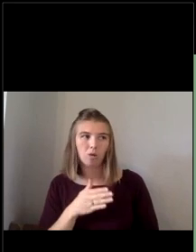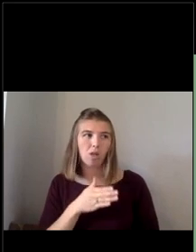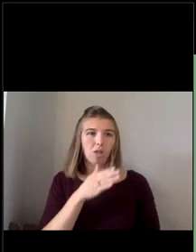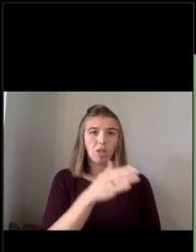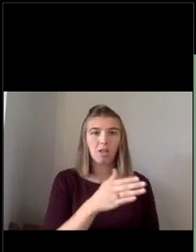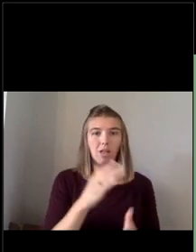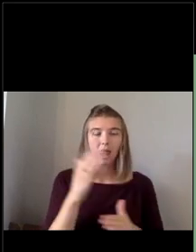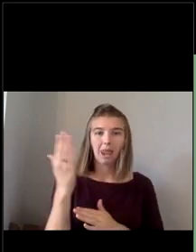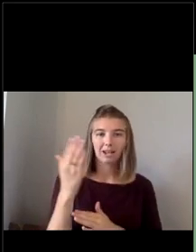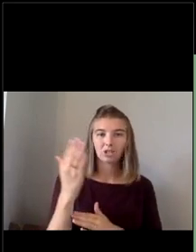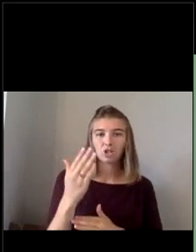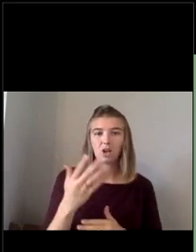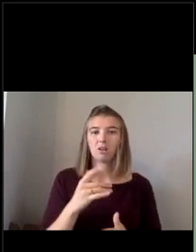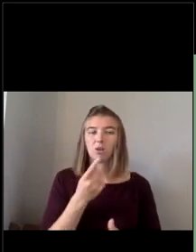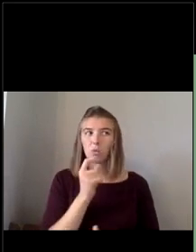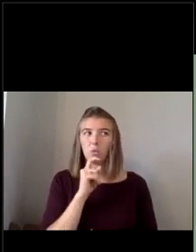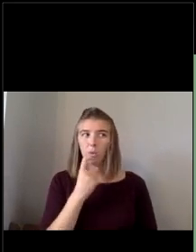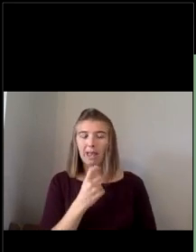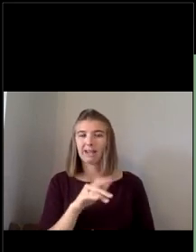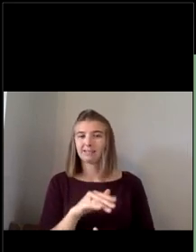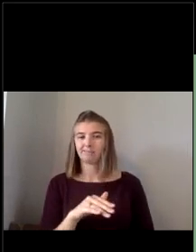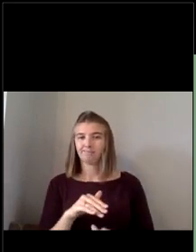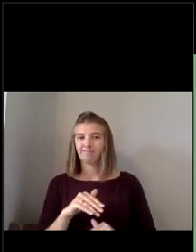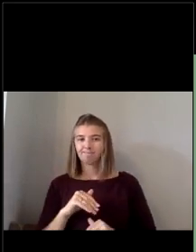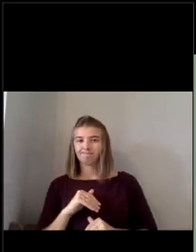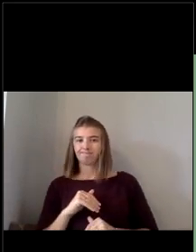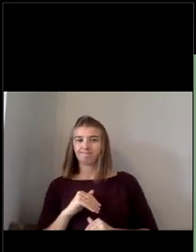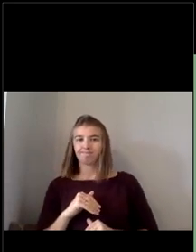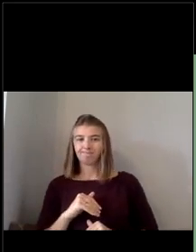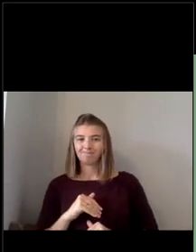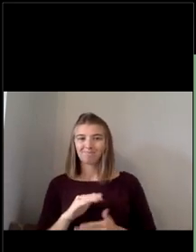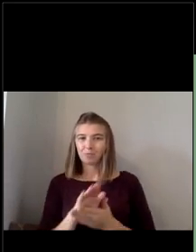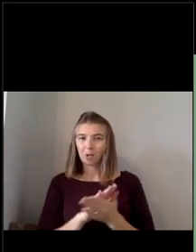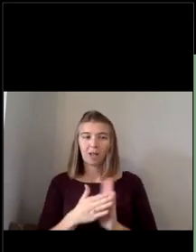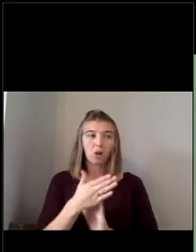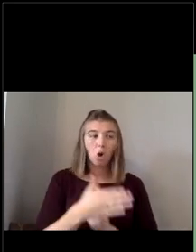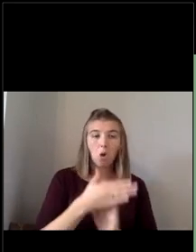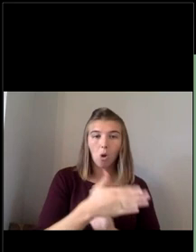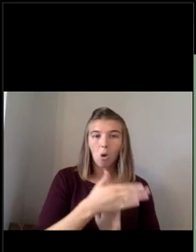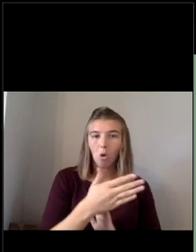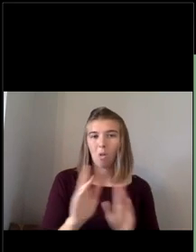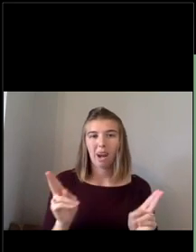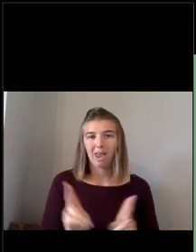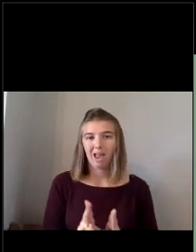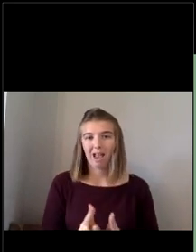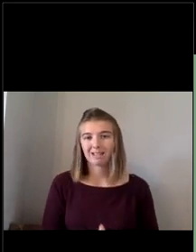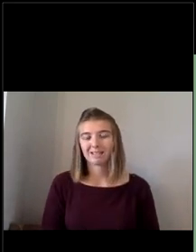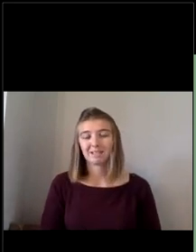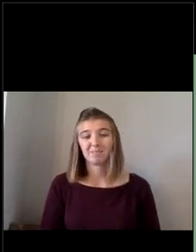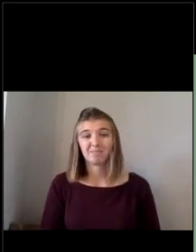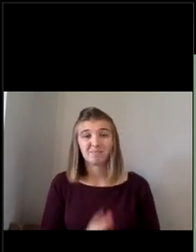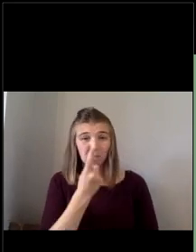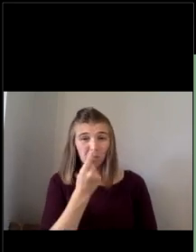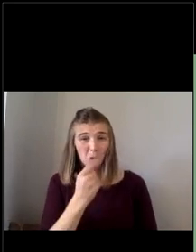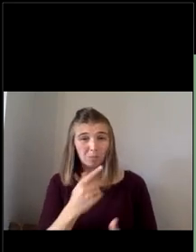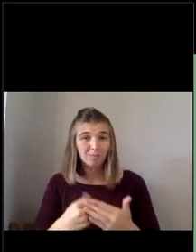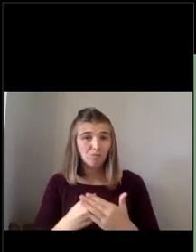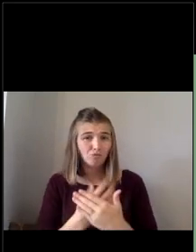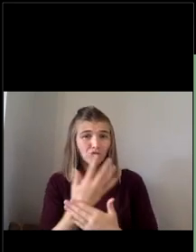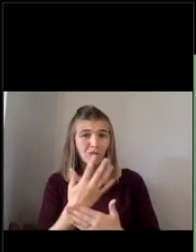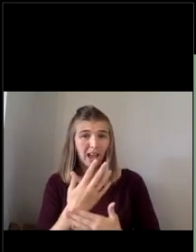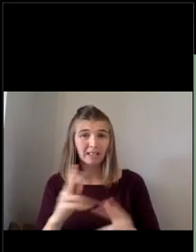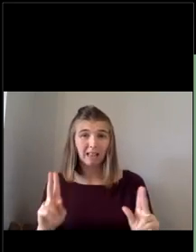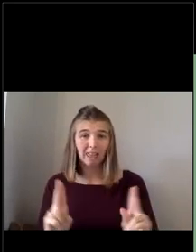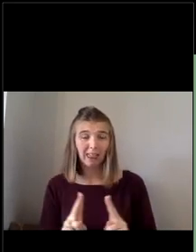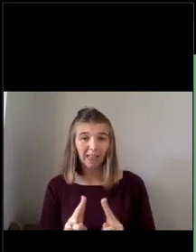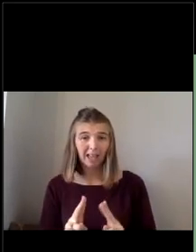students, for example. It can lead to lack of progression and promotion in the workplace. And it can also lead